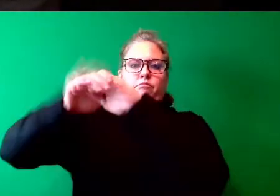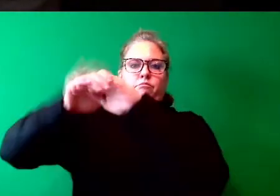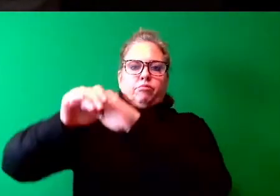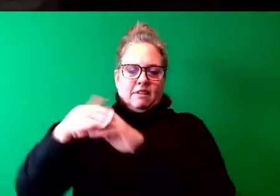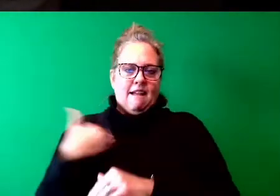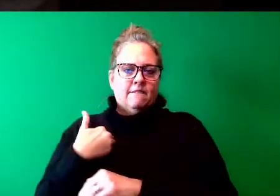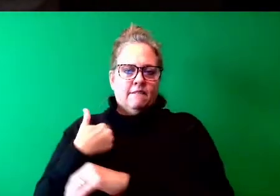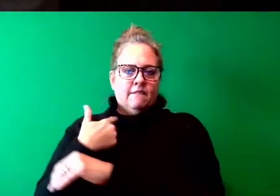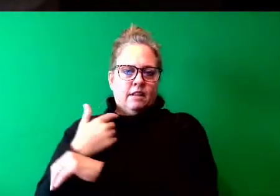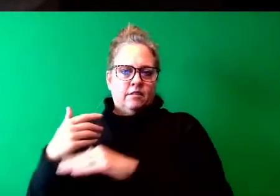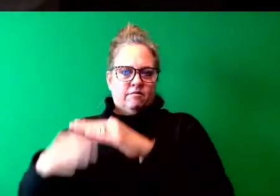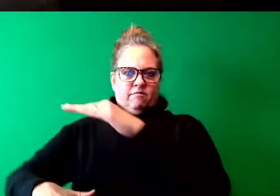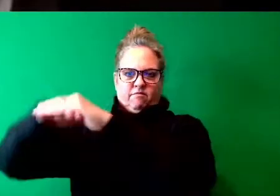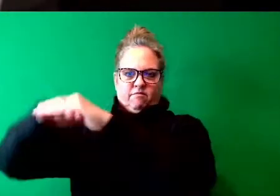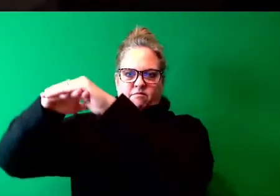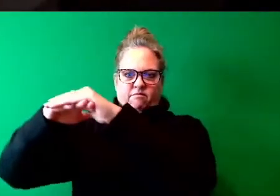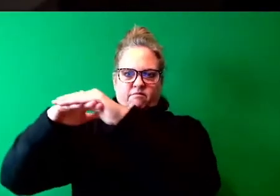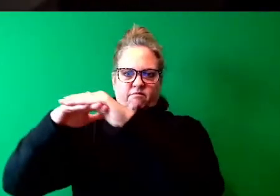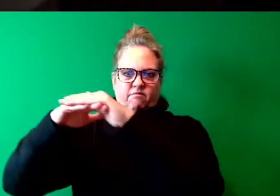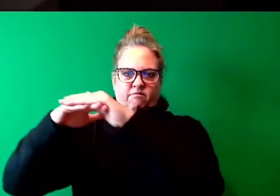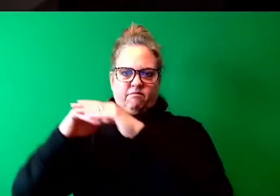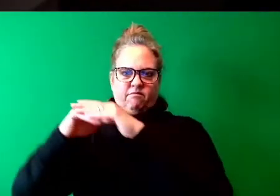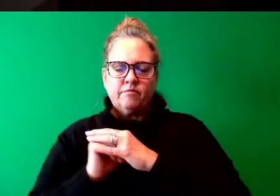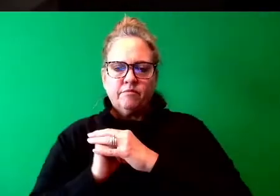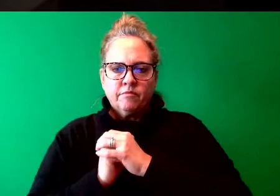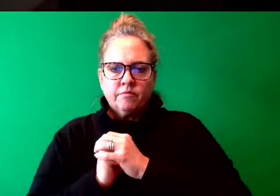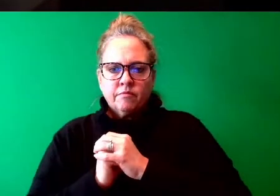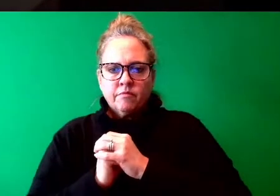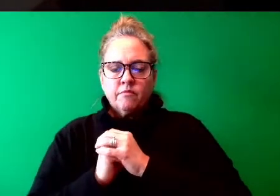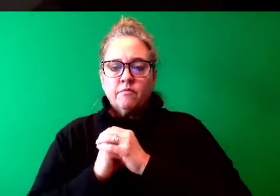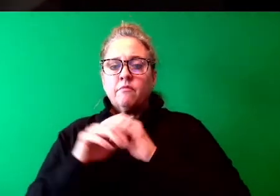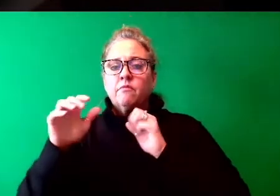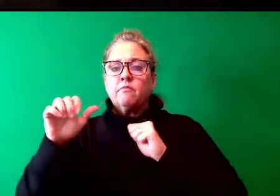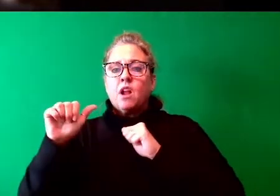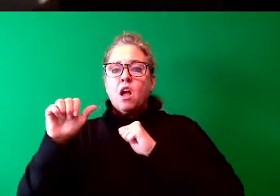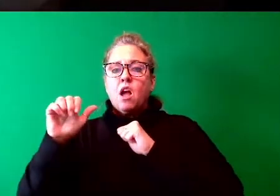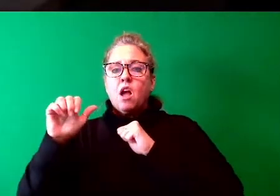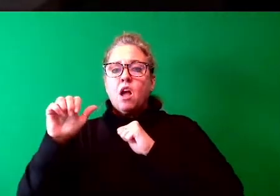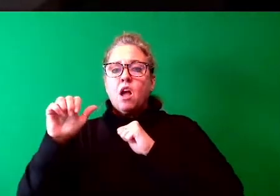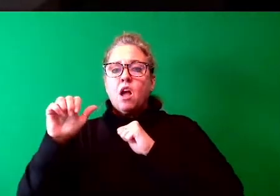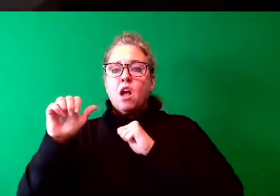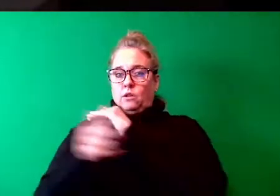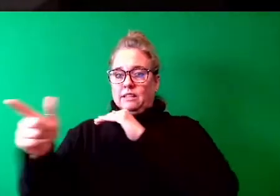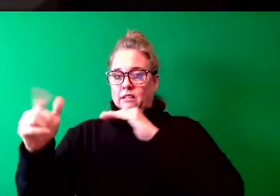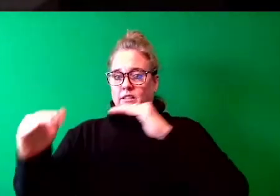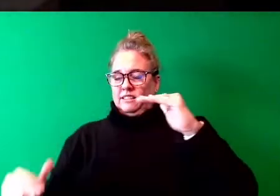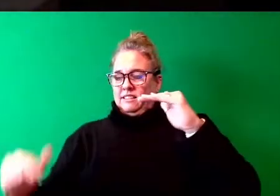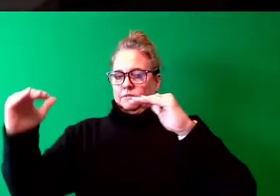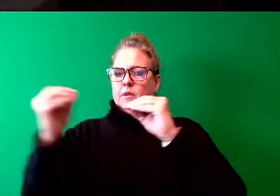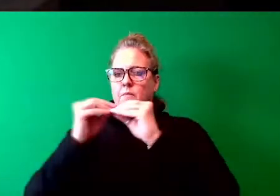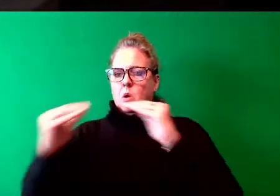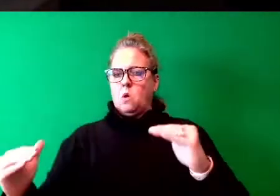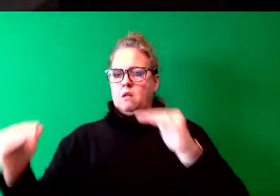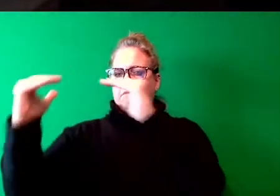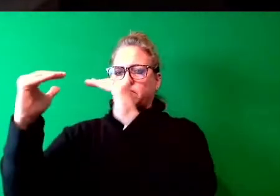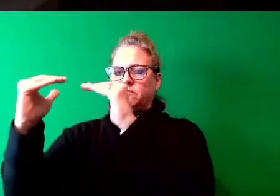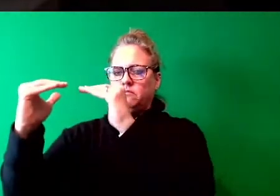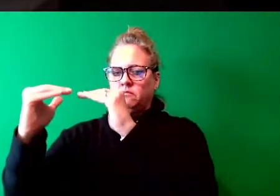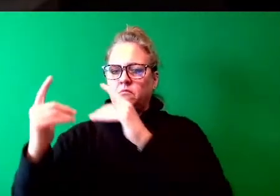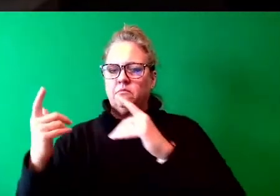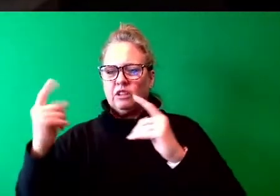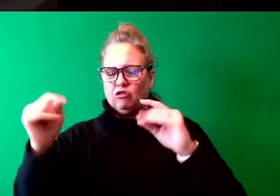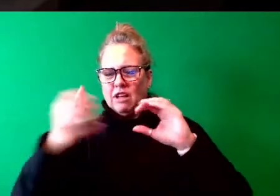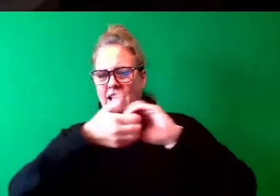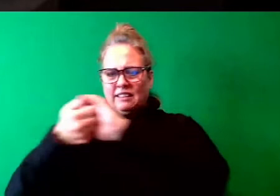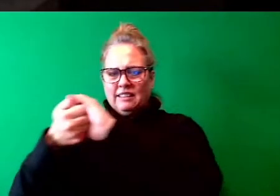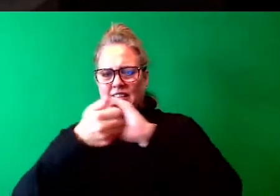level. Now our ceiling is higher than other counties of similar populations because they are more to the right of the graph. At least that's